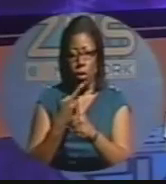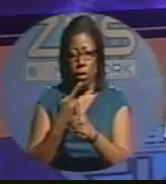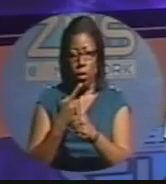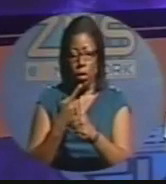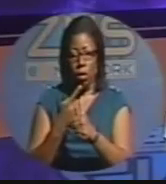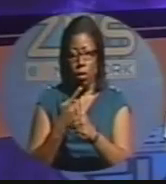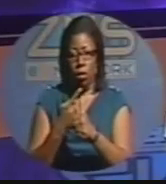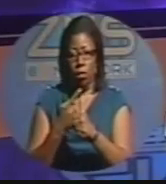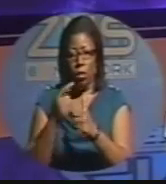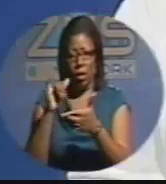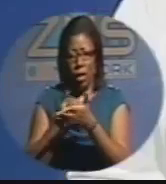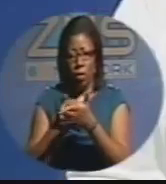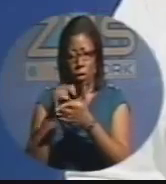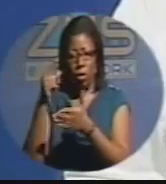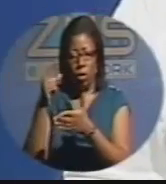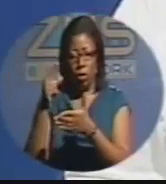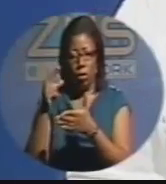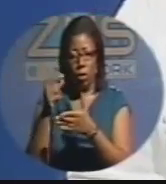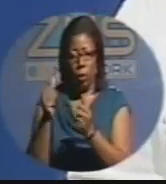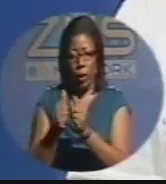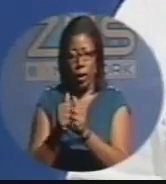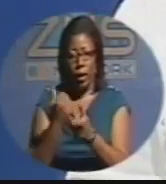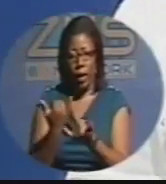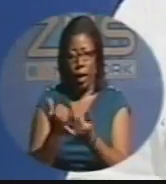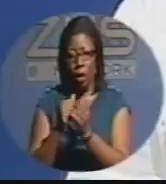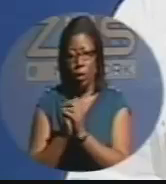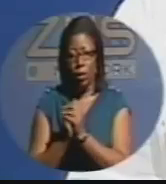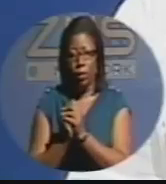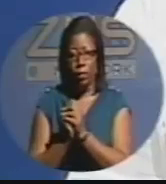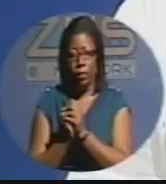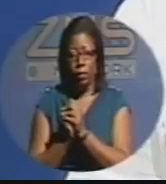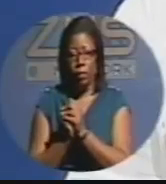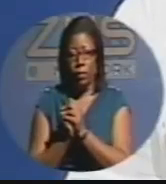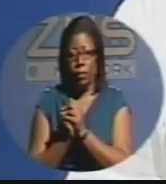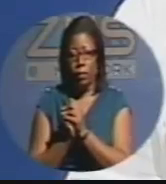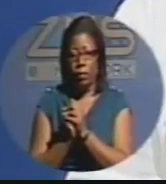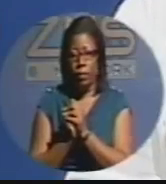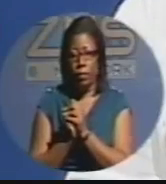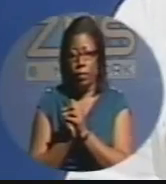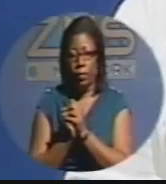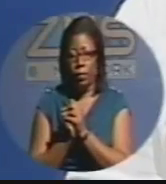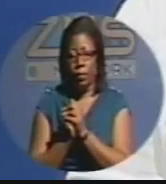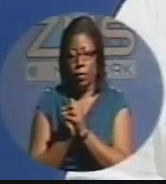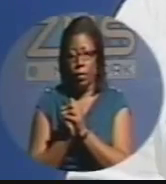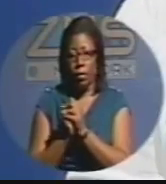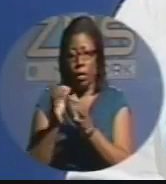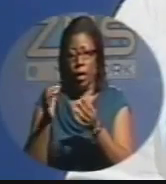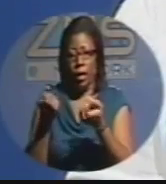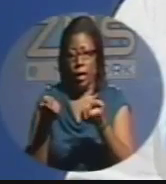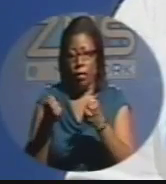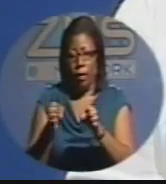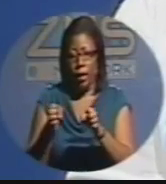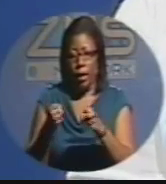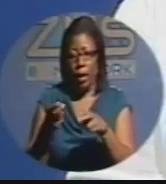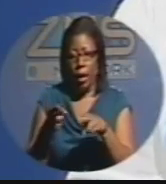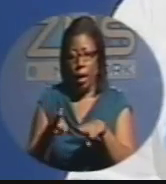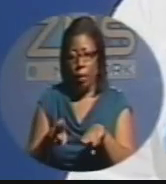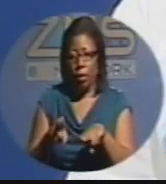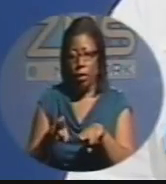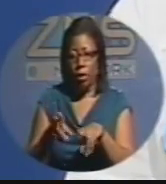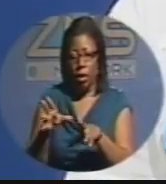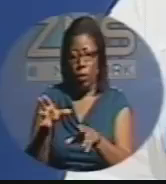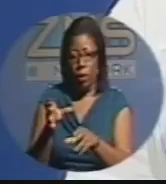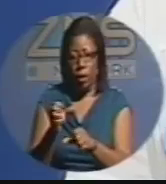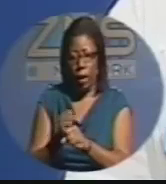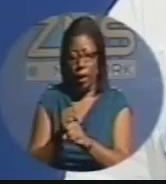the scenario you're dealing with? Well, actually, we're dealing with anyone who, in the unlikely event it happens, that will receive